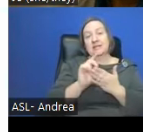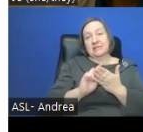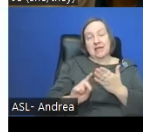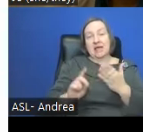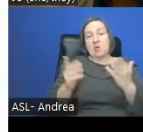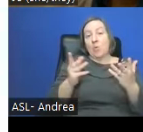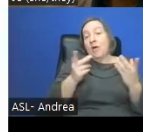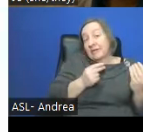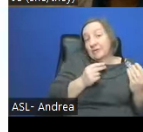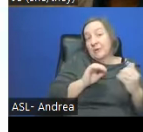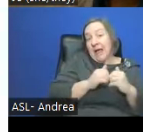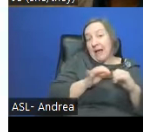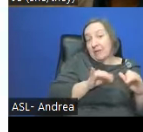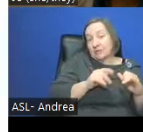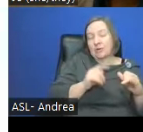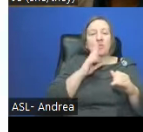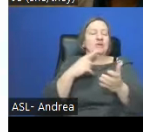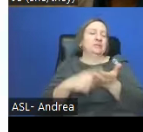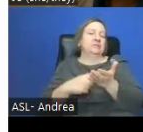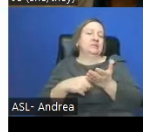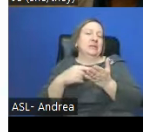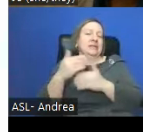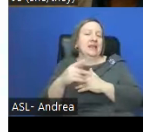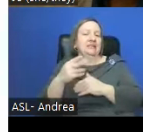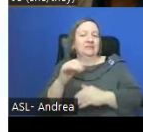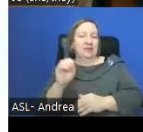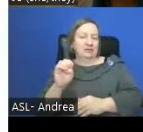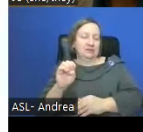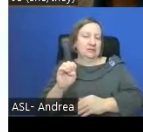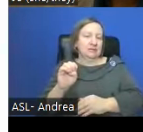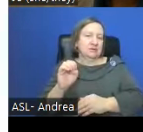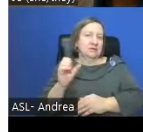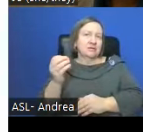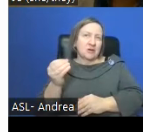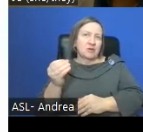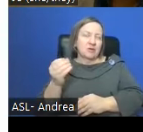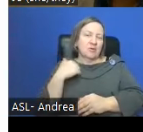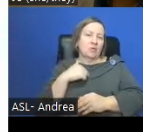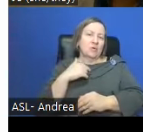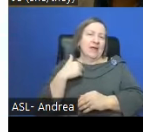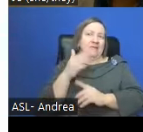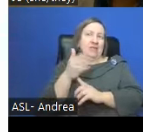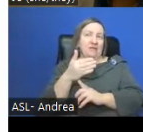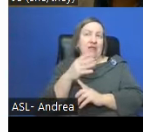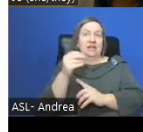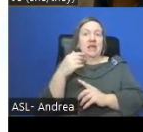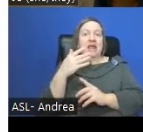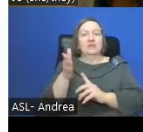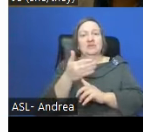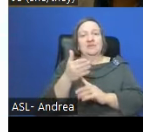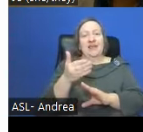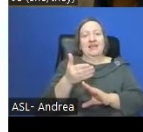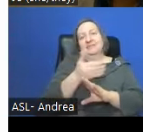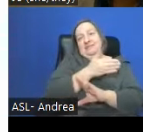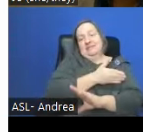what they're going to do and how they're going to do it. We're going to be doing that in the next phase. So, you know, we had that flagged, and we actually had it flagged